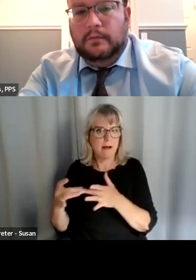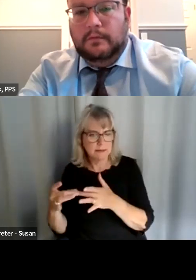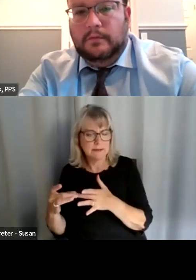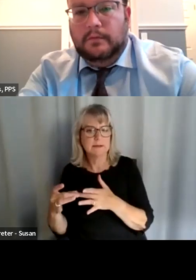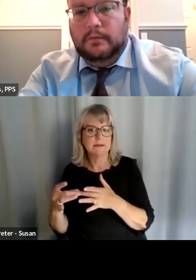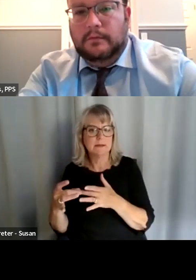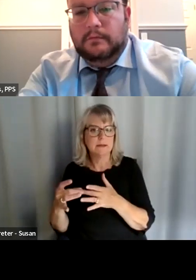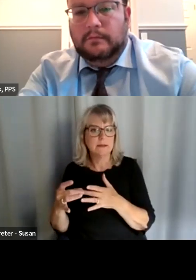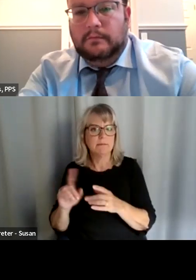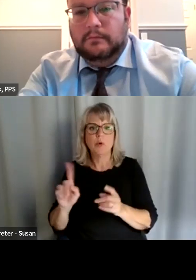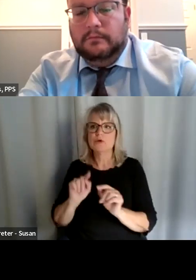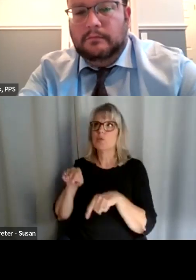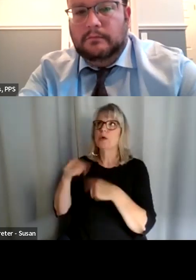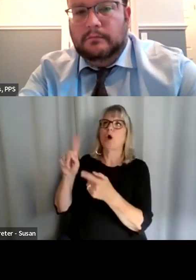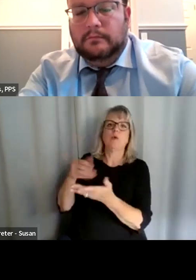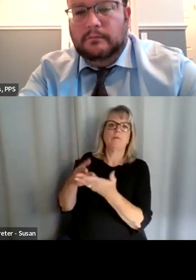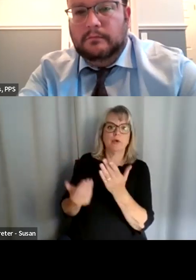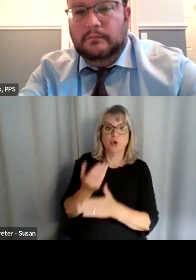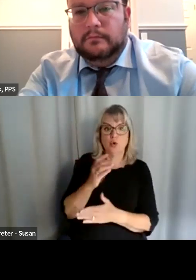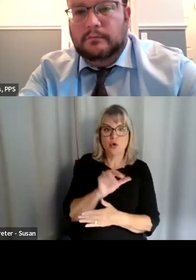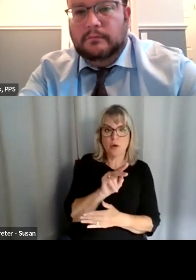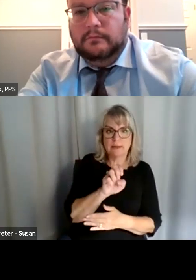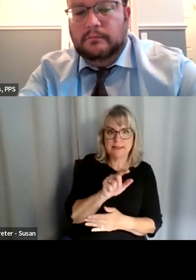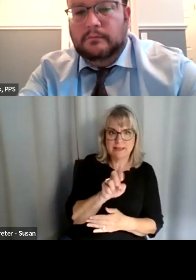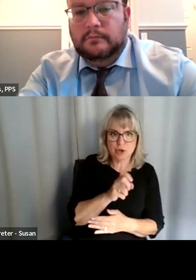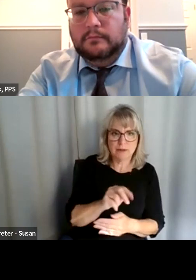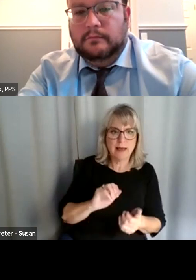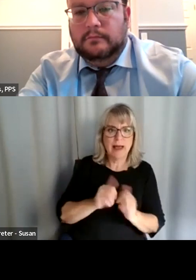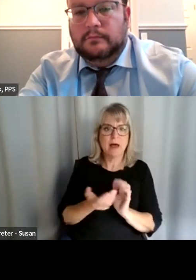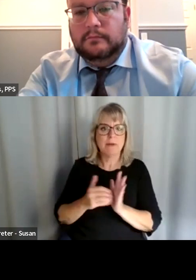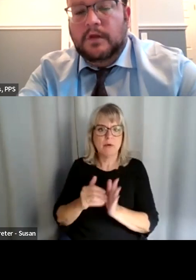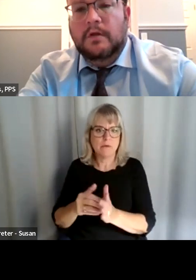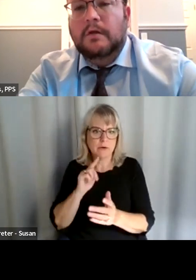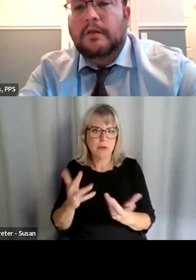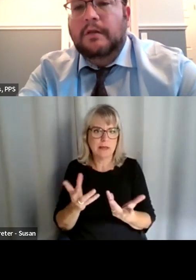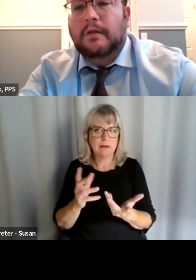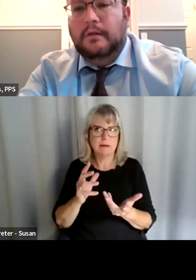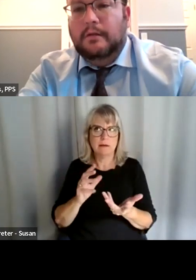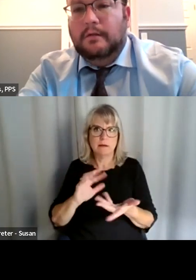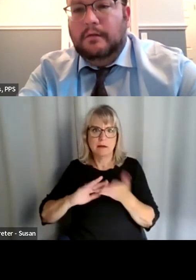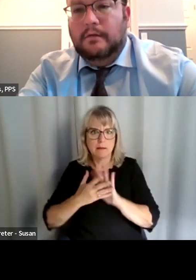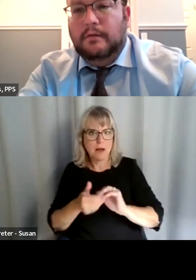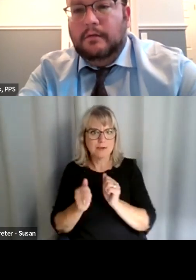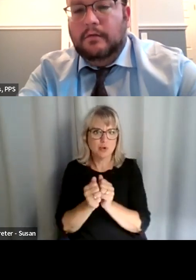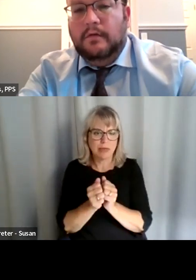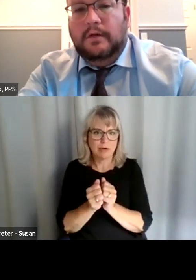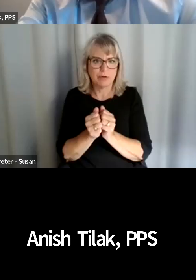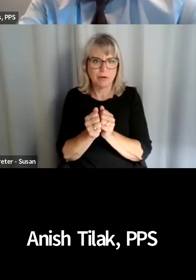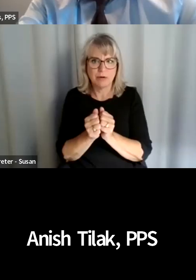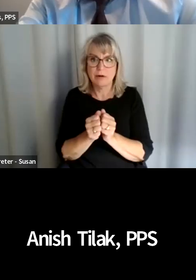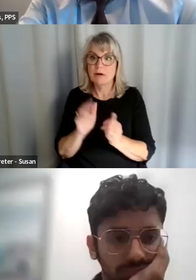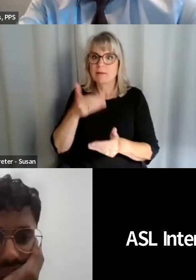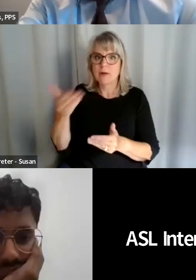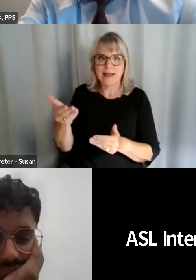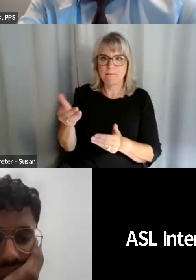like where should we go? There is decarbonization, there is looking at long-term performance. How do we tie this all together? So I see Anish's hand is up. So I'm